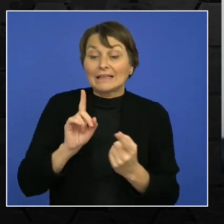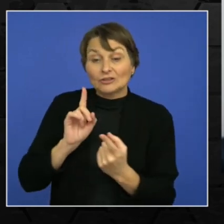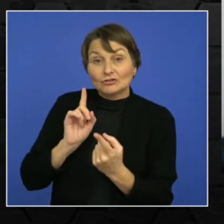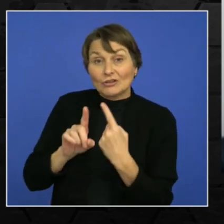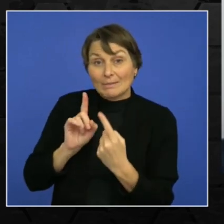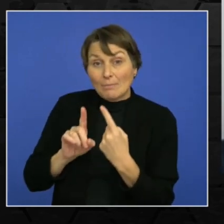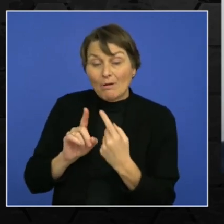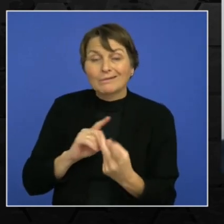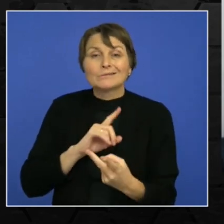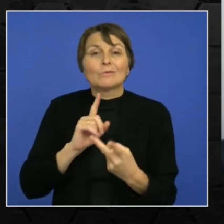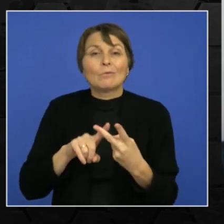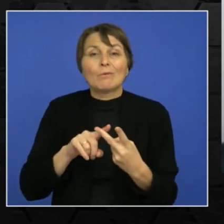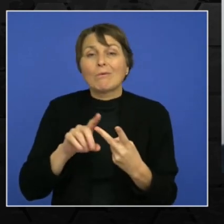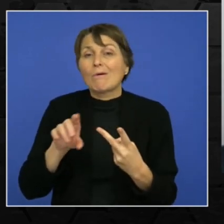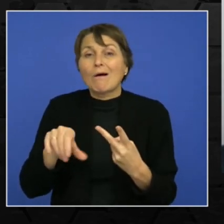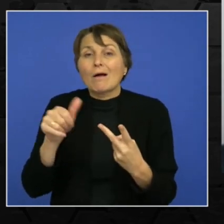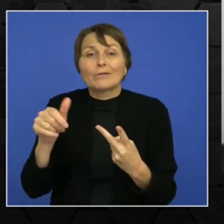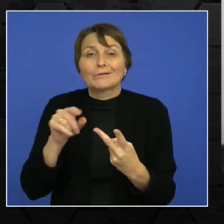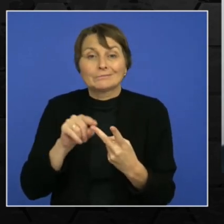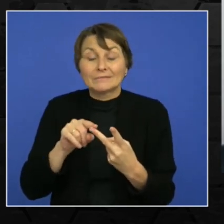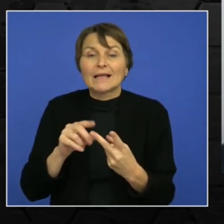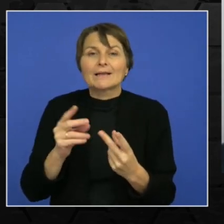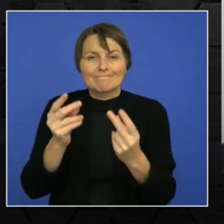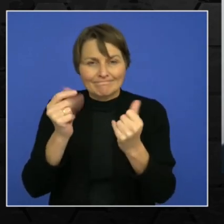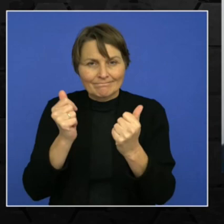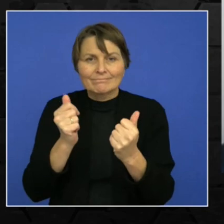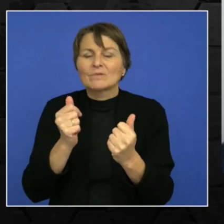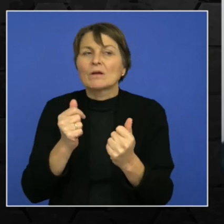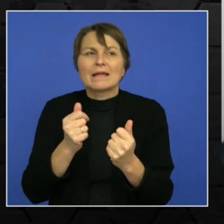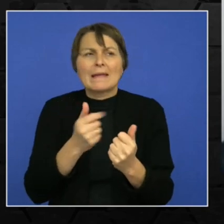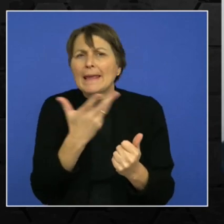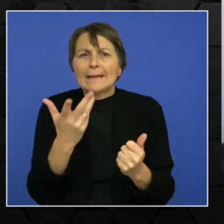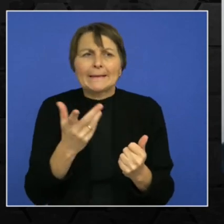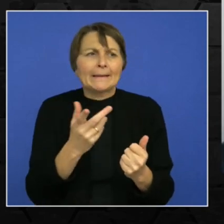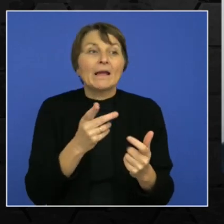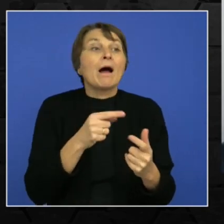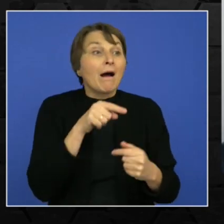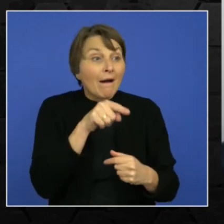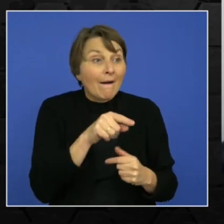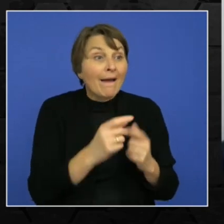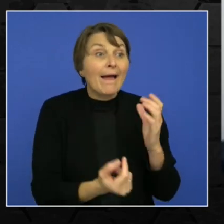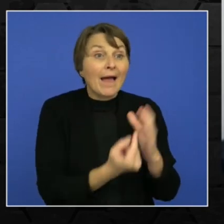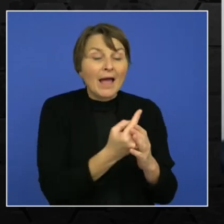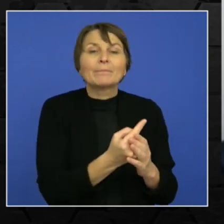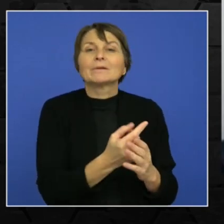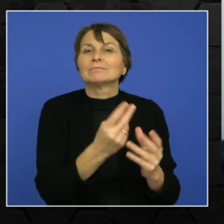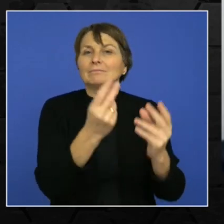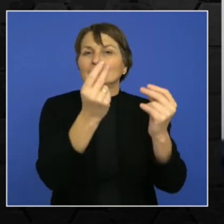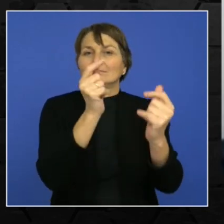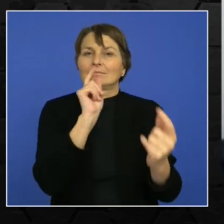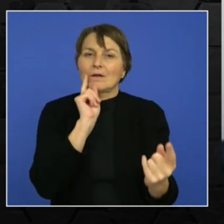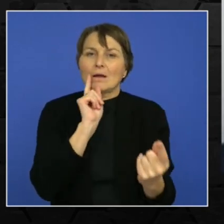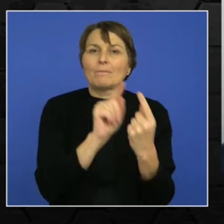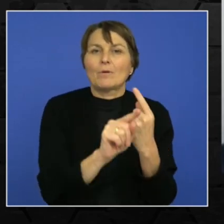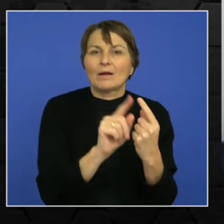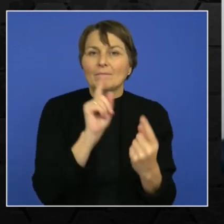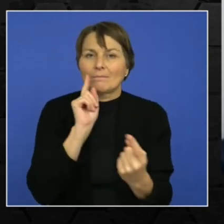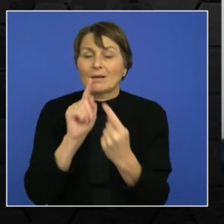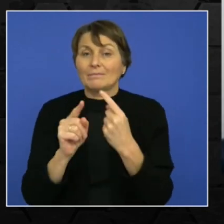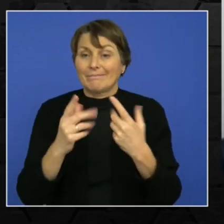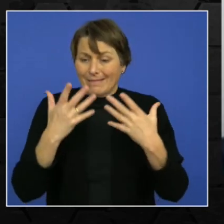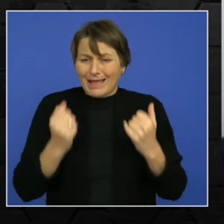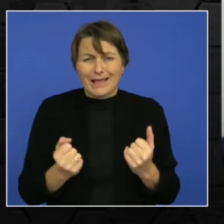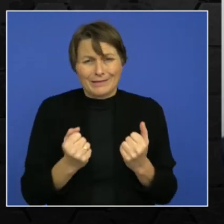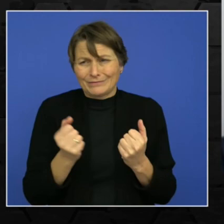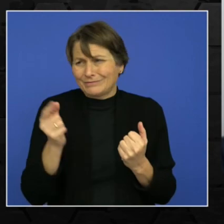whatever application we're using, it should automatically reply based off of the situation. And they already have our data, so why not